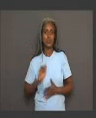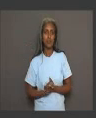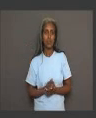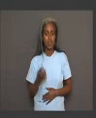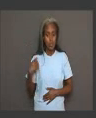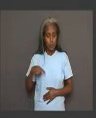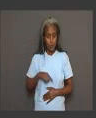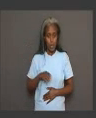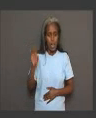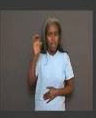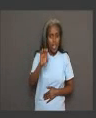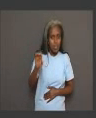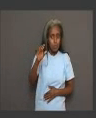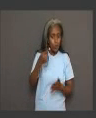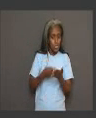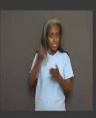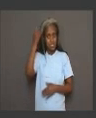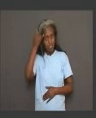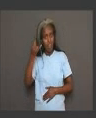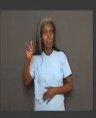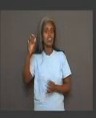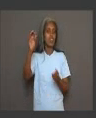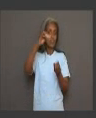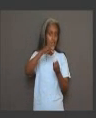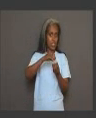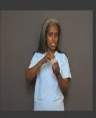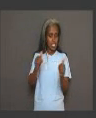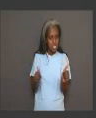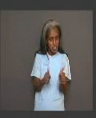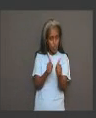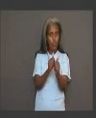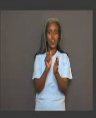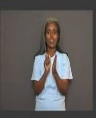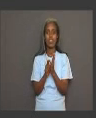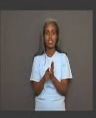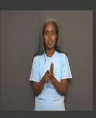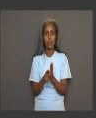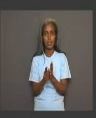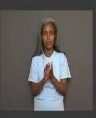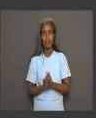We will explore this idea further with the following example.